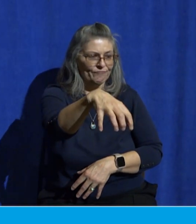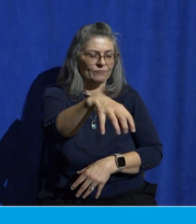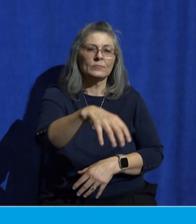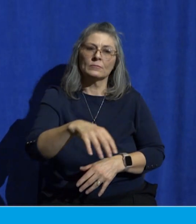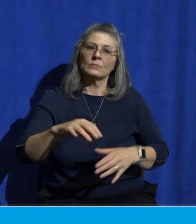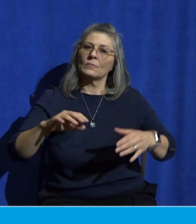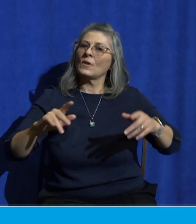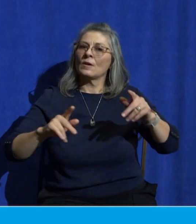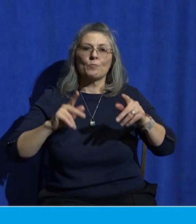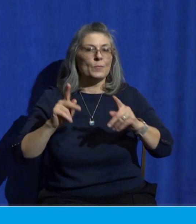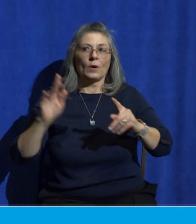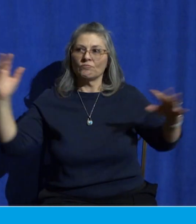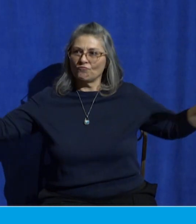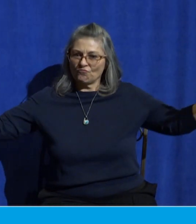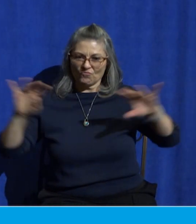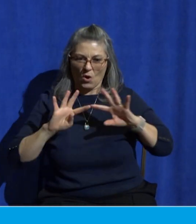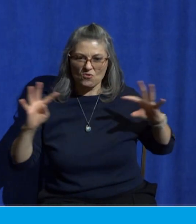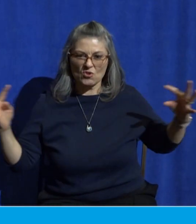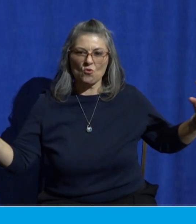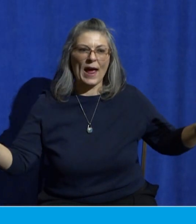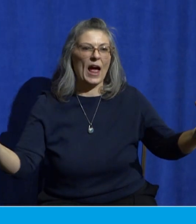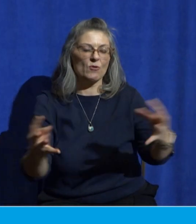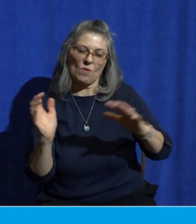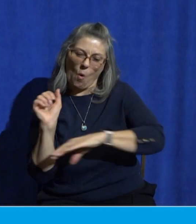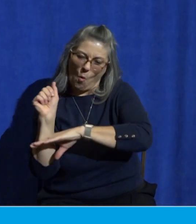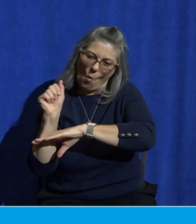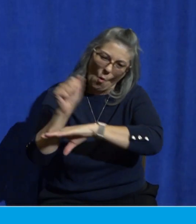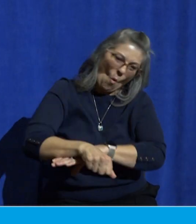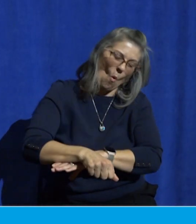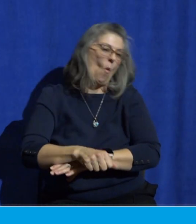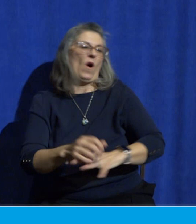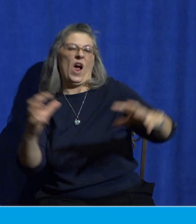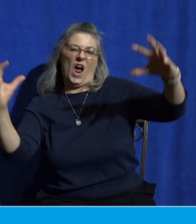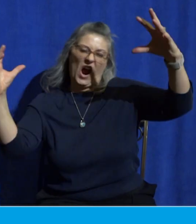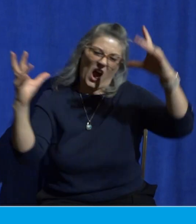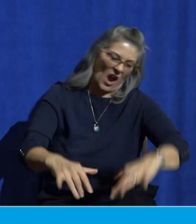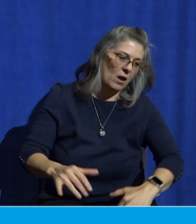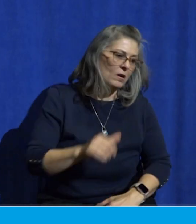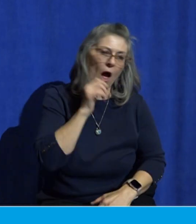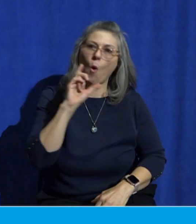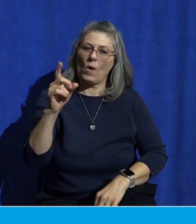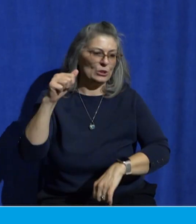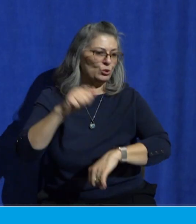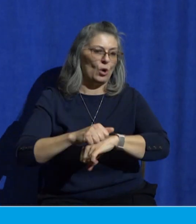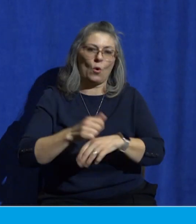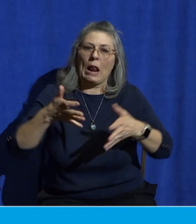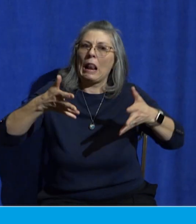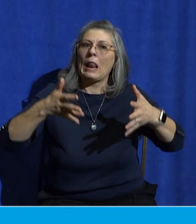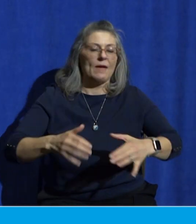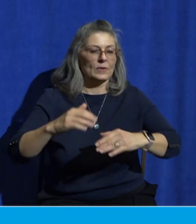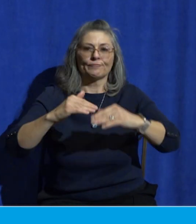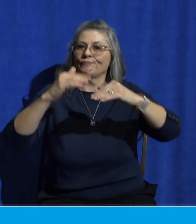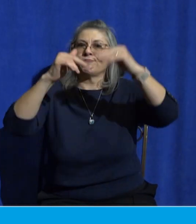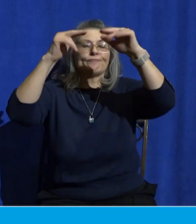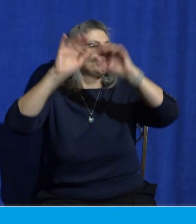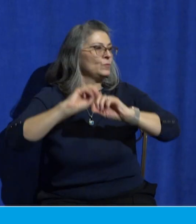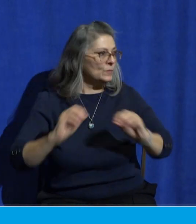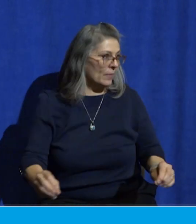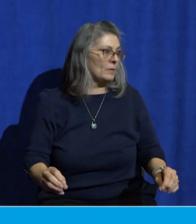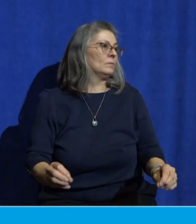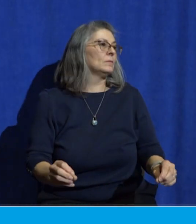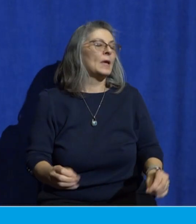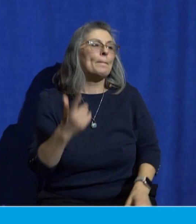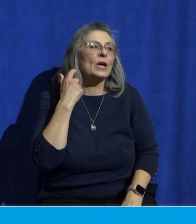your children within you. And they will not leave one stone upon another in you, because you did not know the time of your